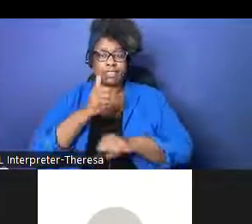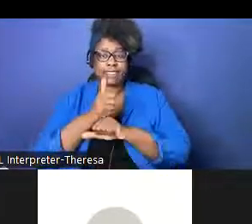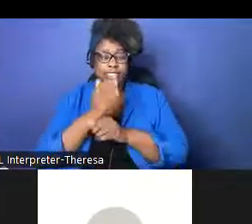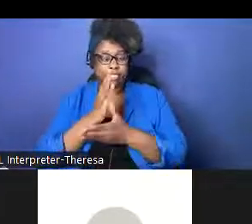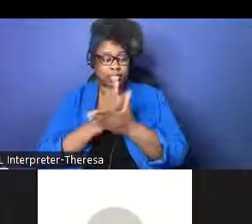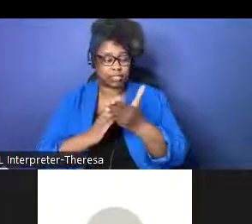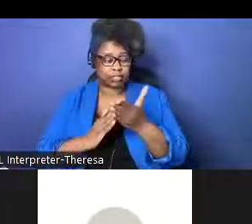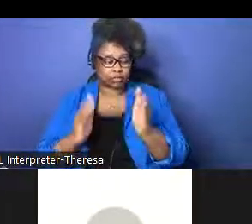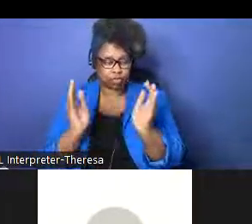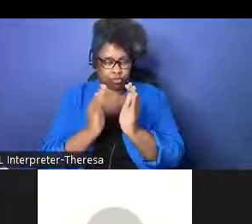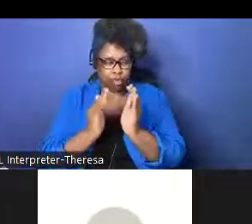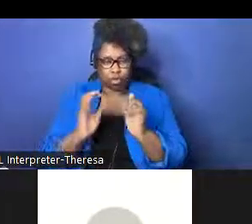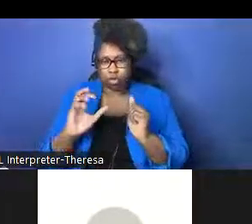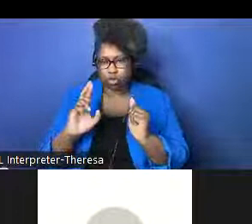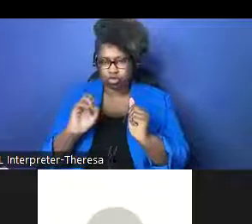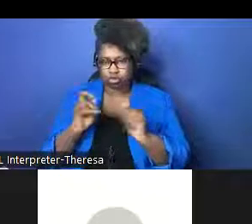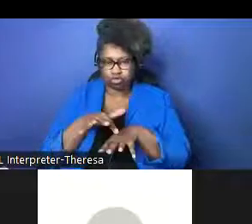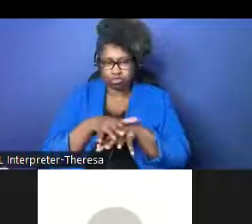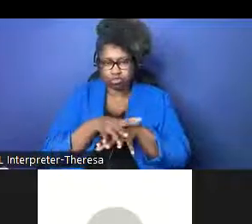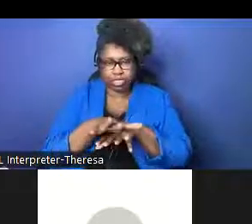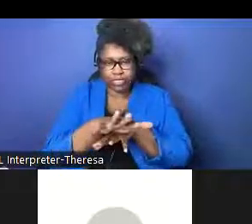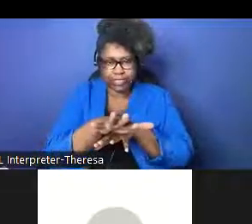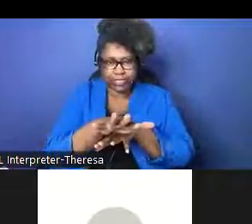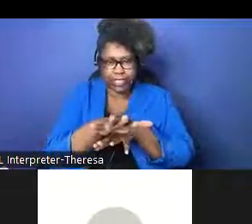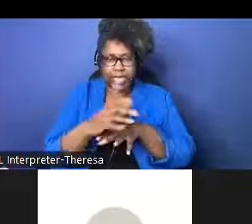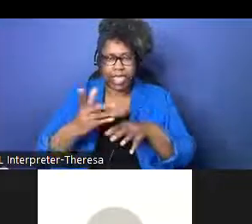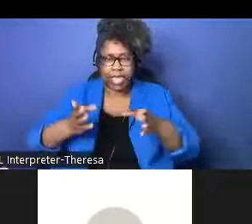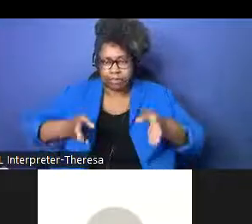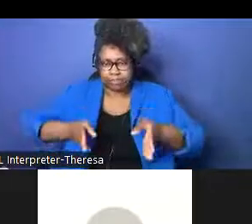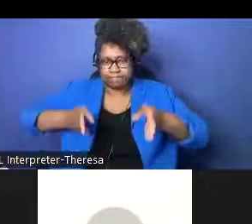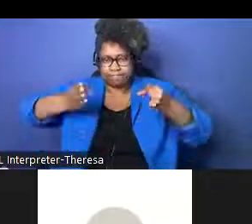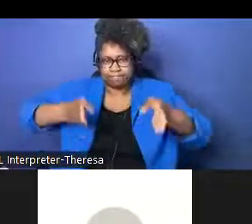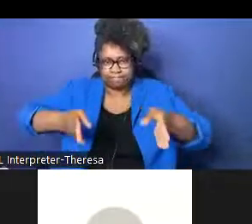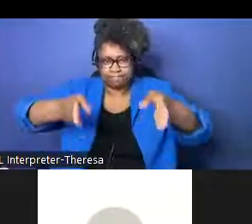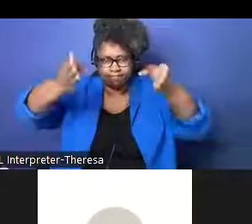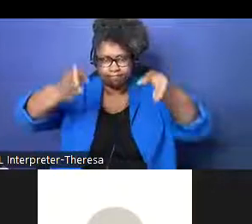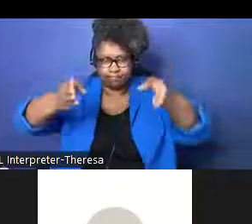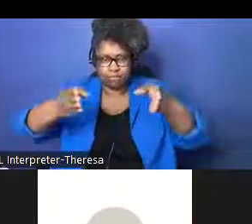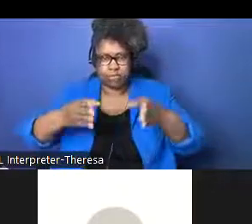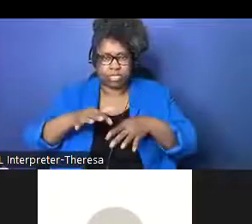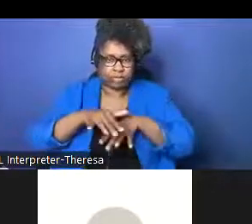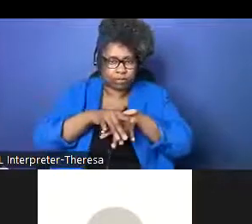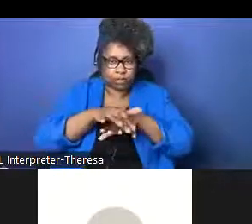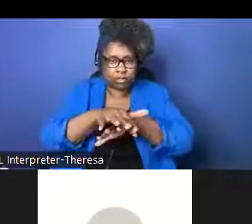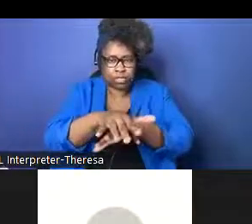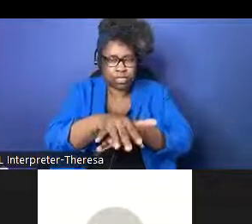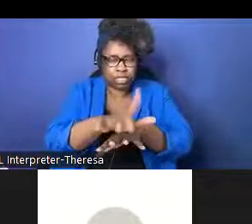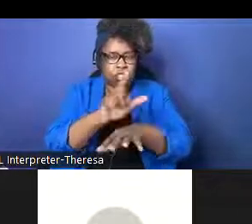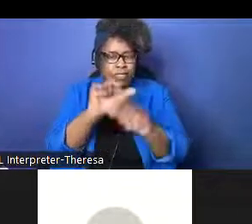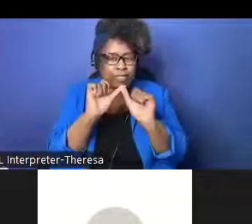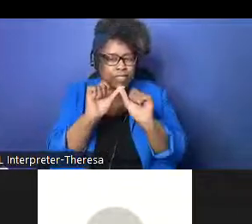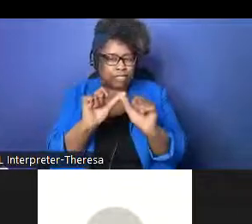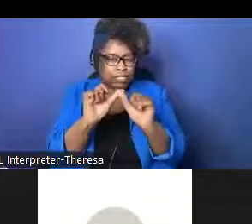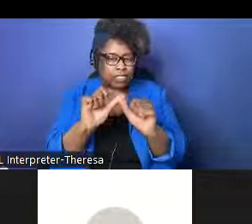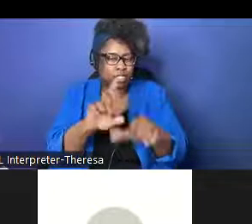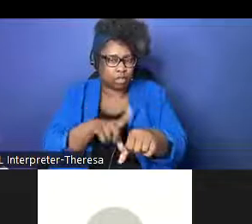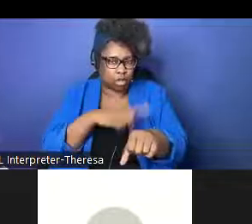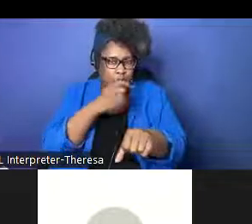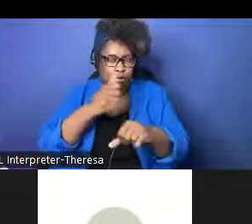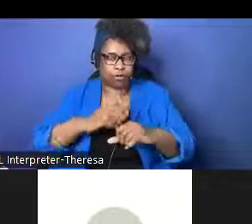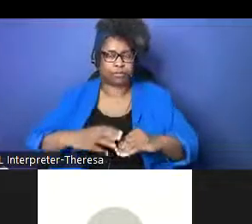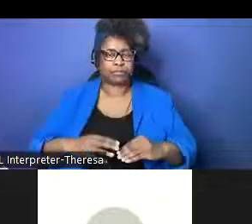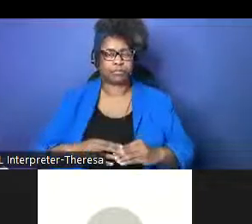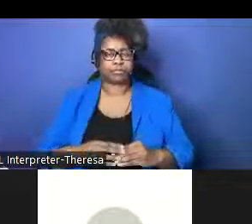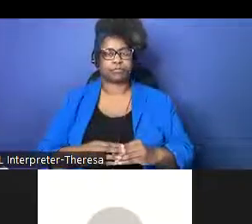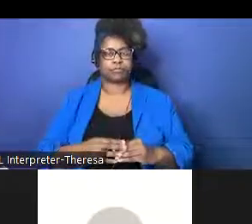and reinforcing them to prevent erosion and keep their design life a bit longer. And